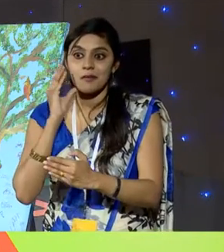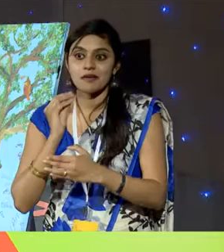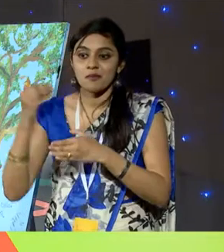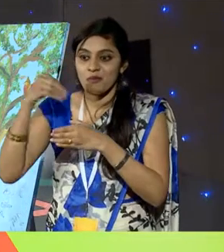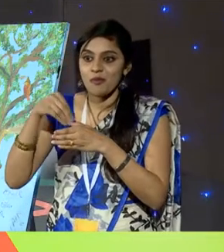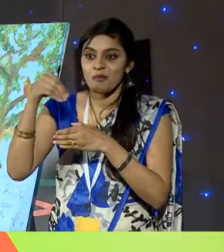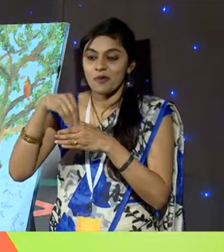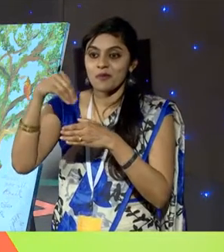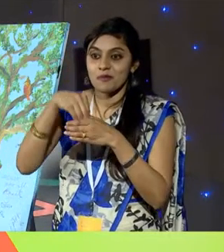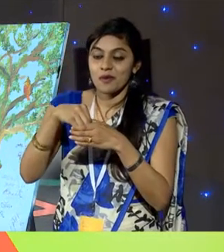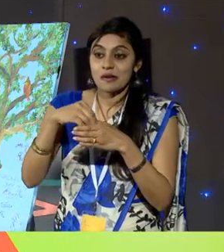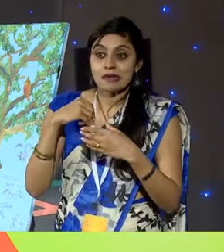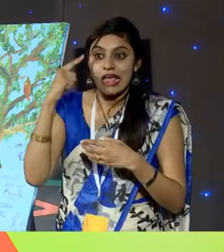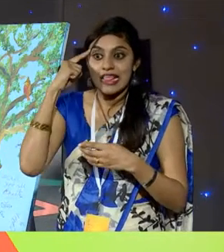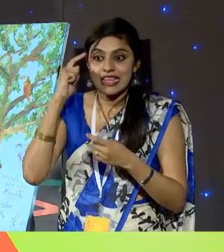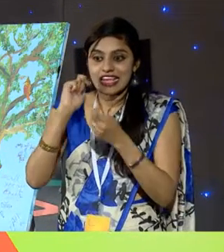of life.